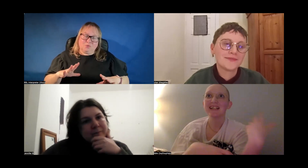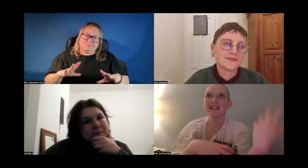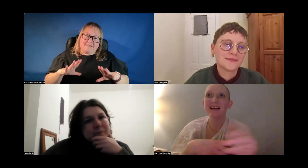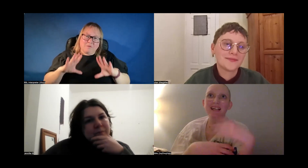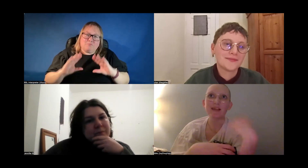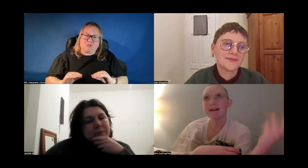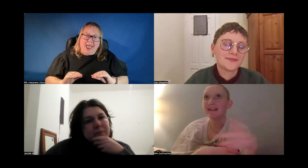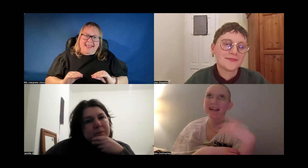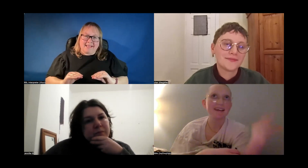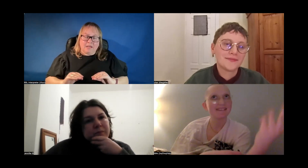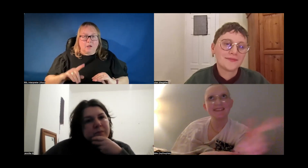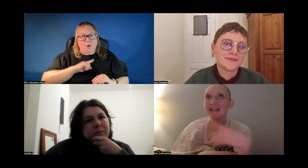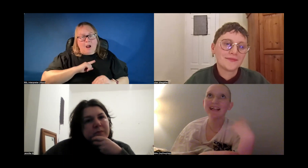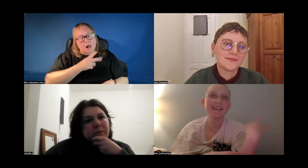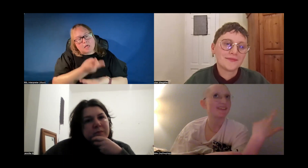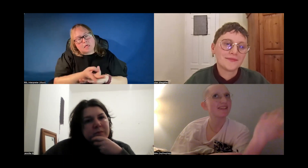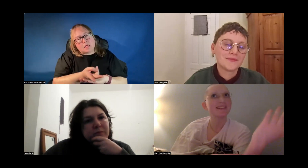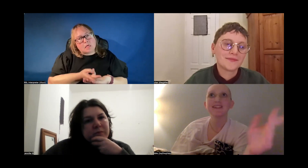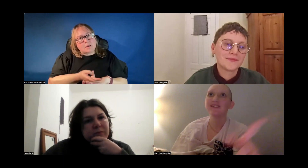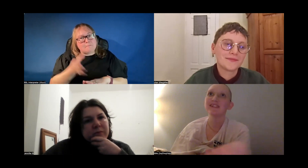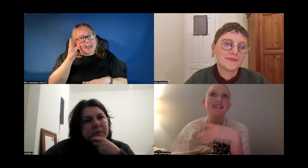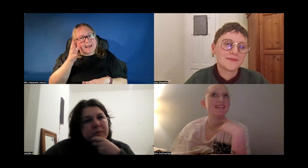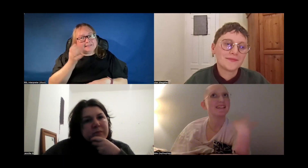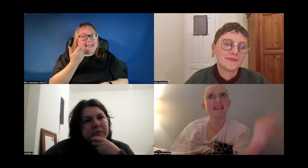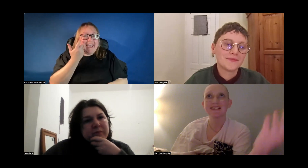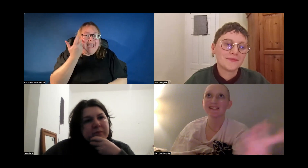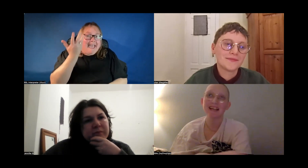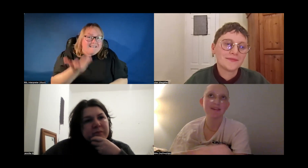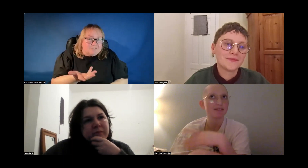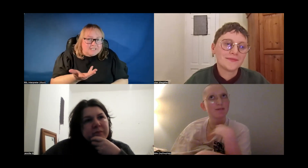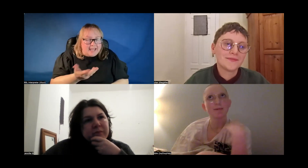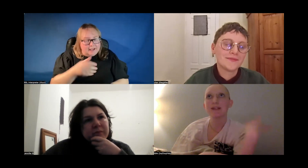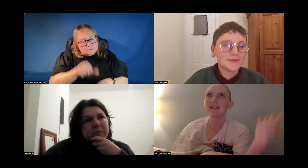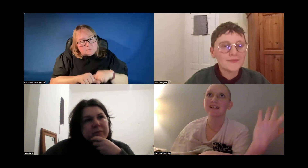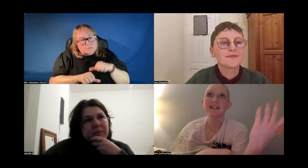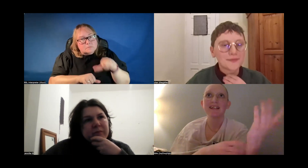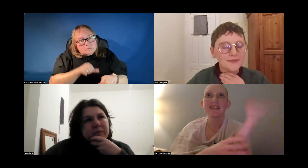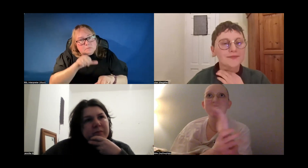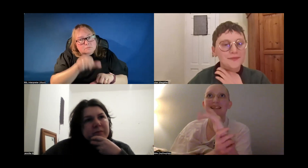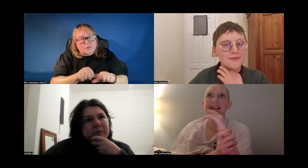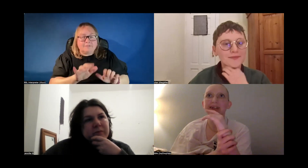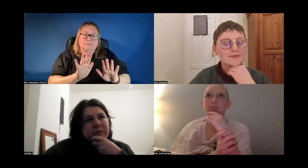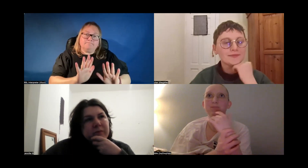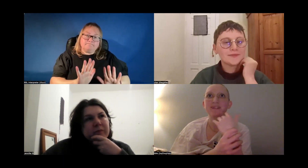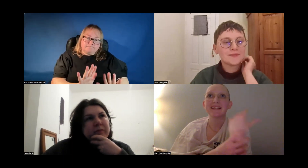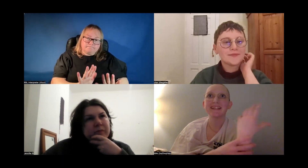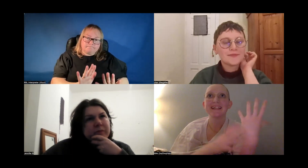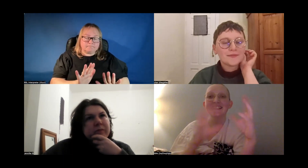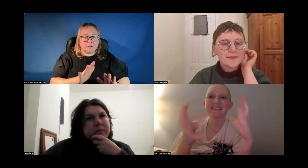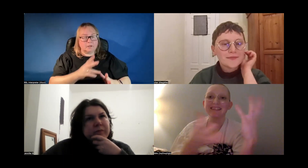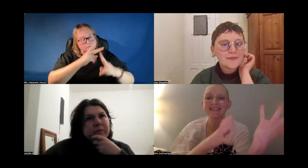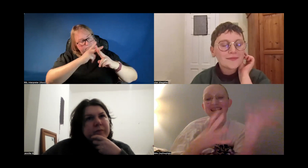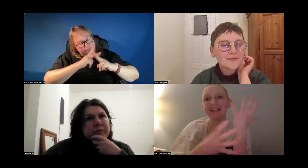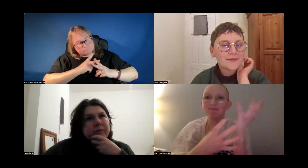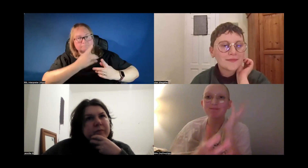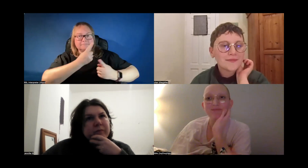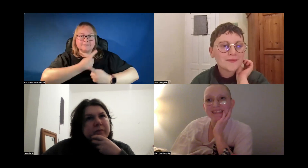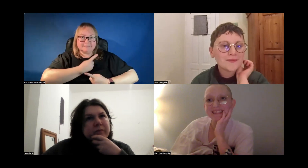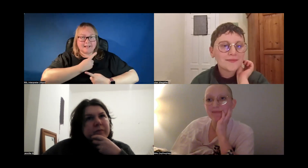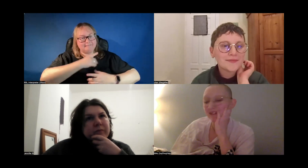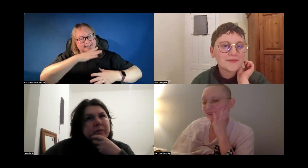lying in bed day after day or doing these things to care for your body. And like, yeah, this,